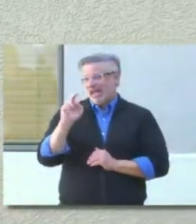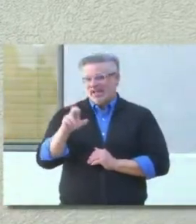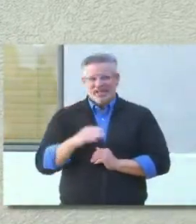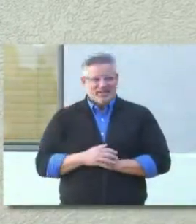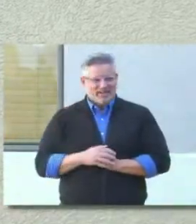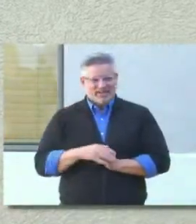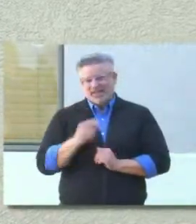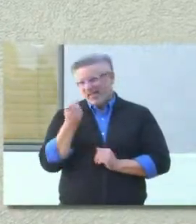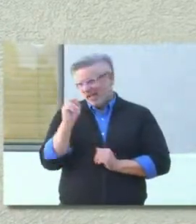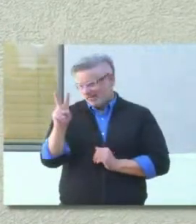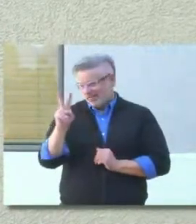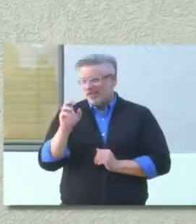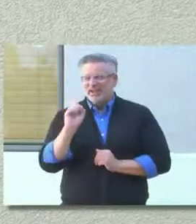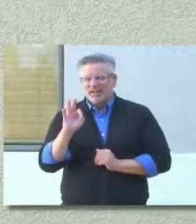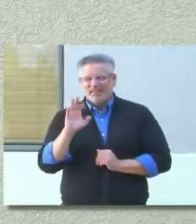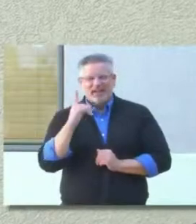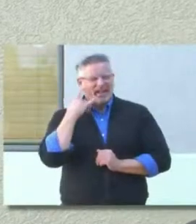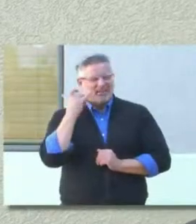Newsom. Governor.